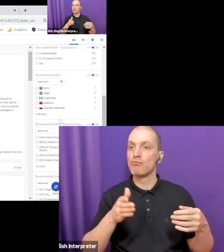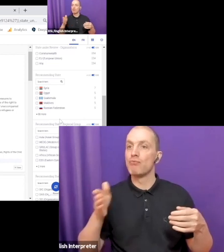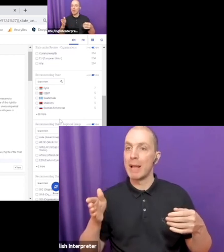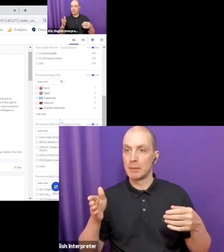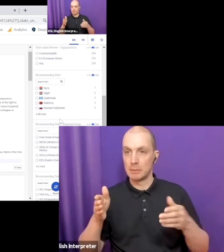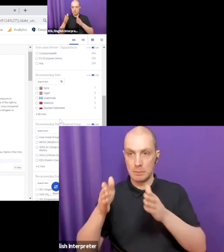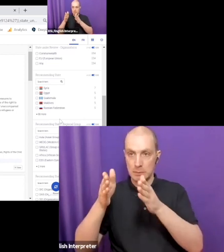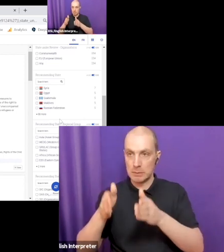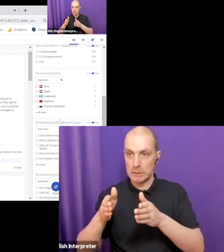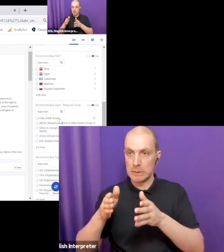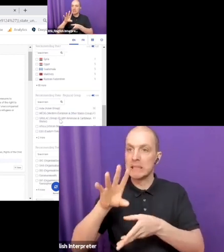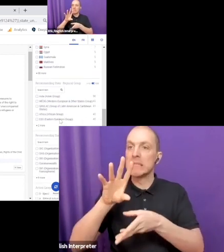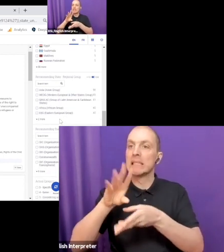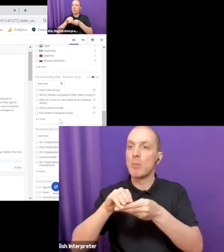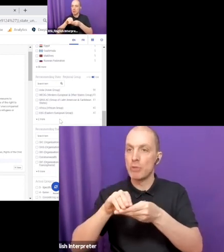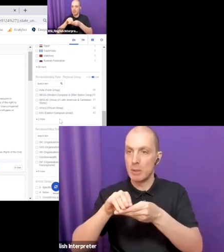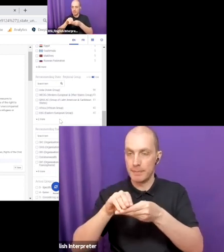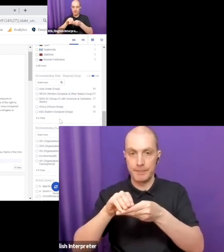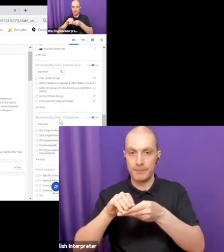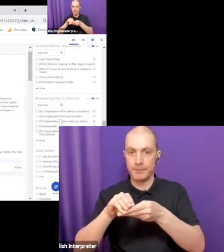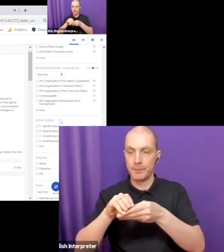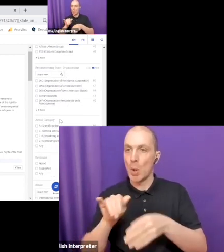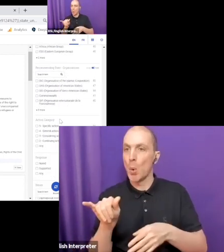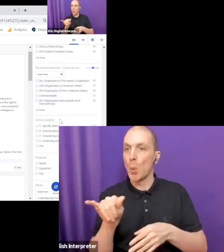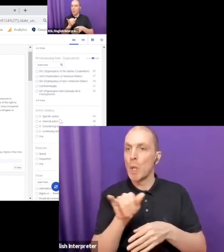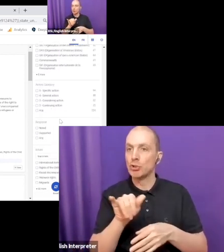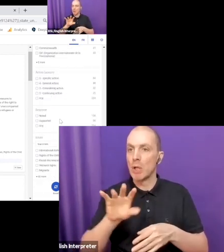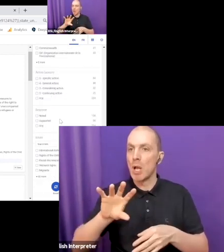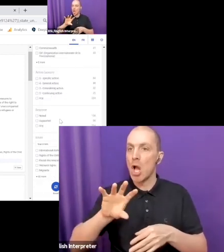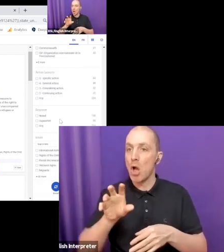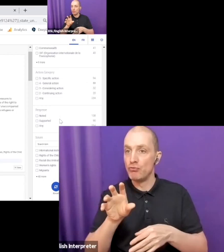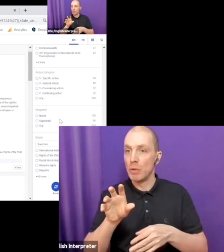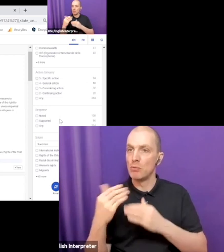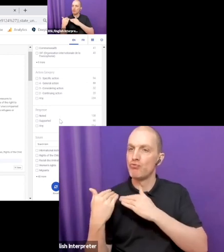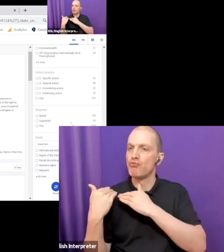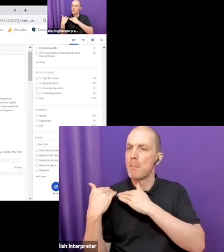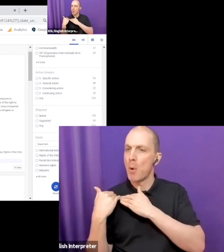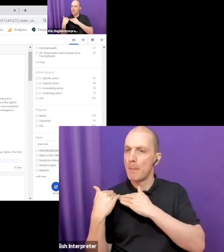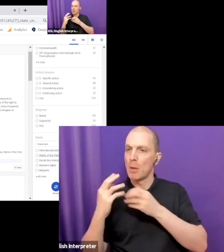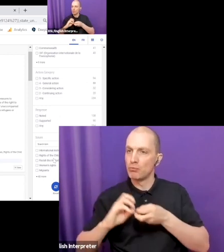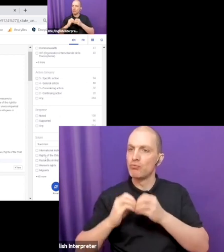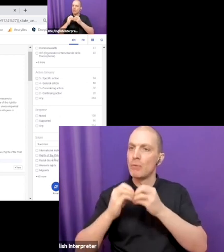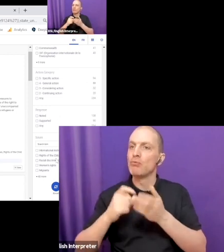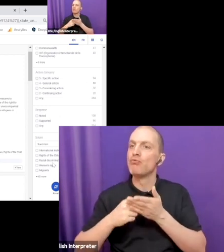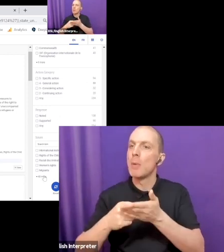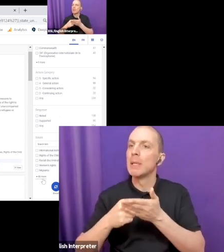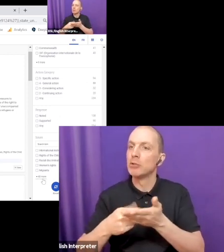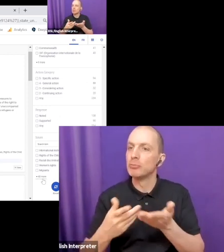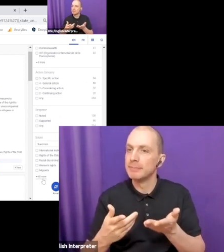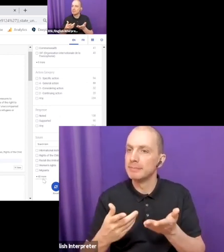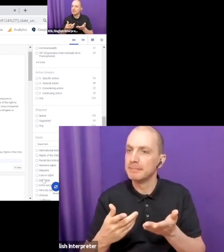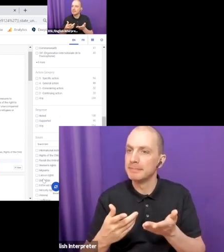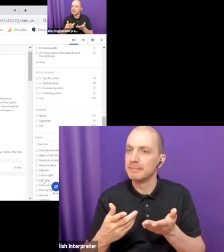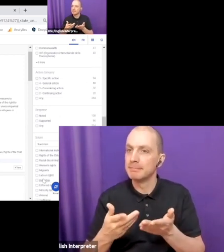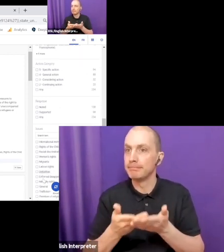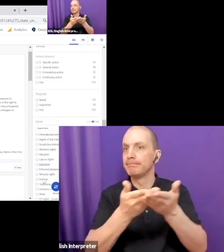what countries made those recommendations, but especially maybe something that could be interesting for you is to see